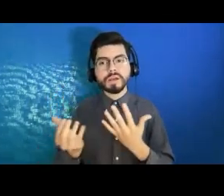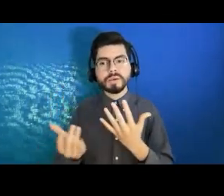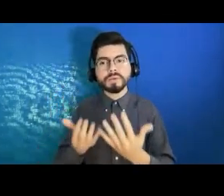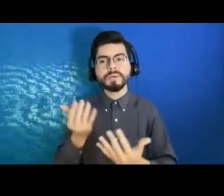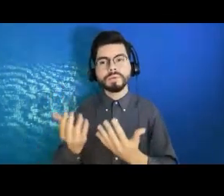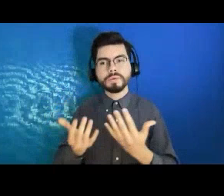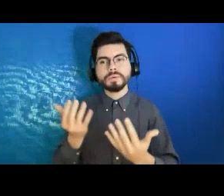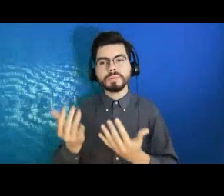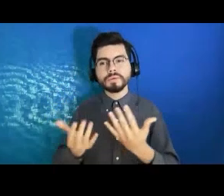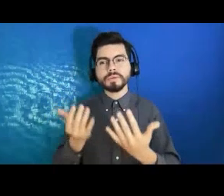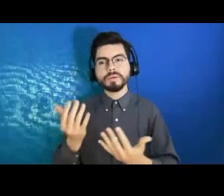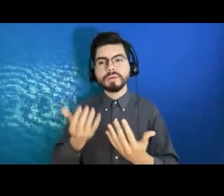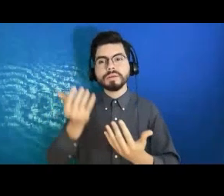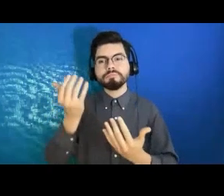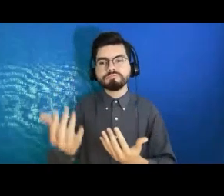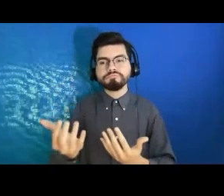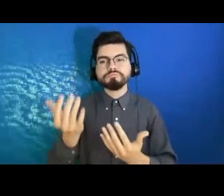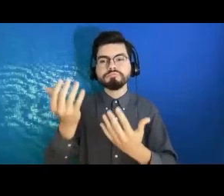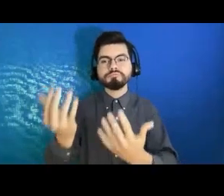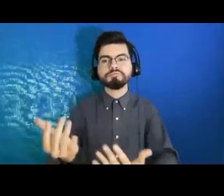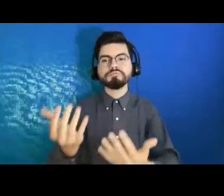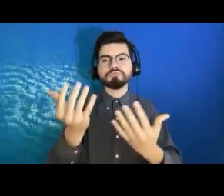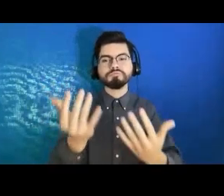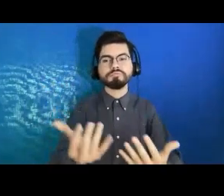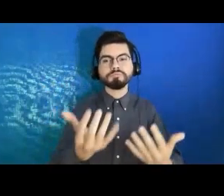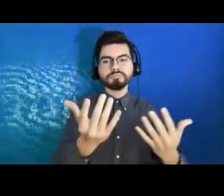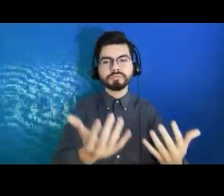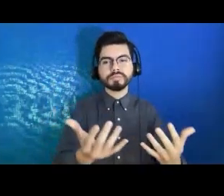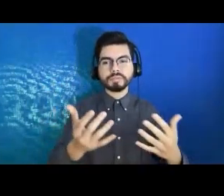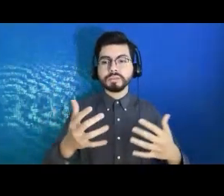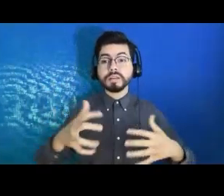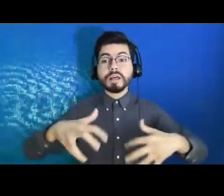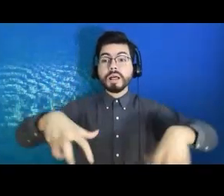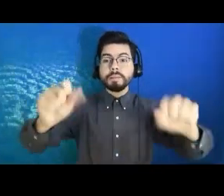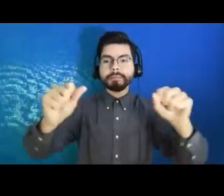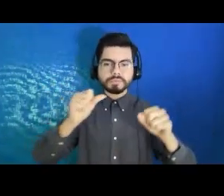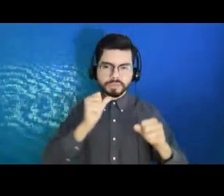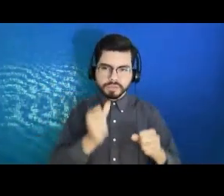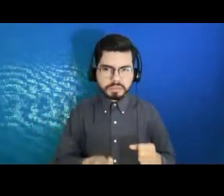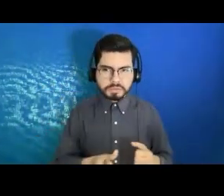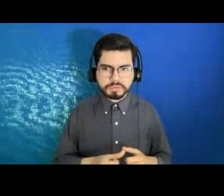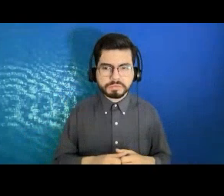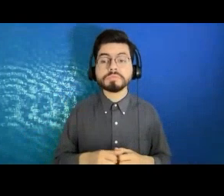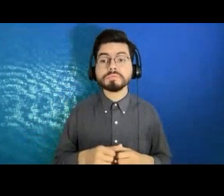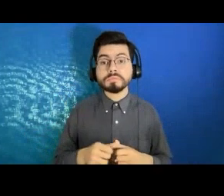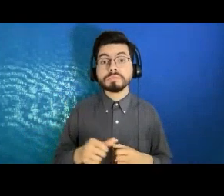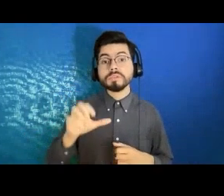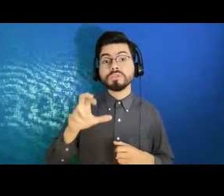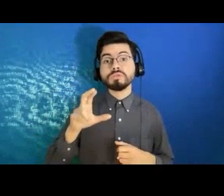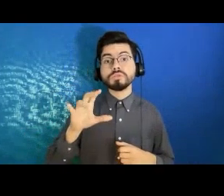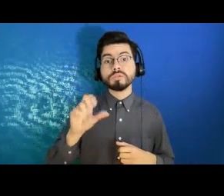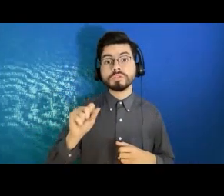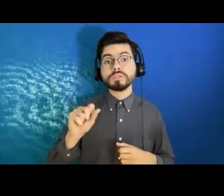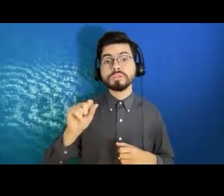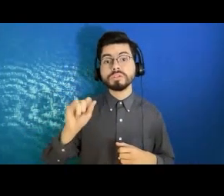log and didn't consume things. So mixed results out there, but according to Chris Jeremiah, the bison seem to like it out there.